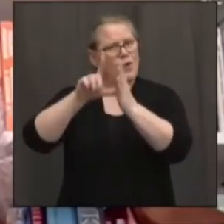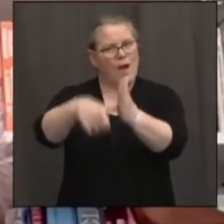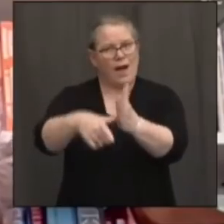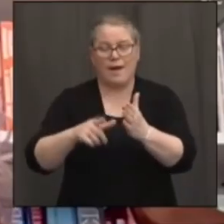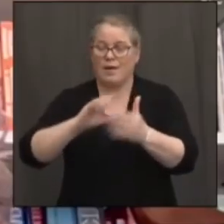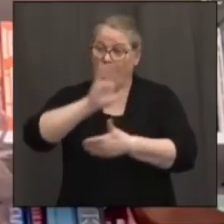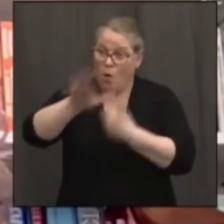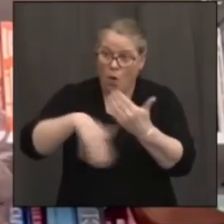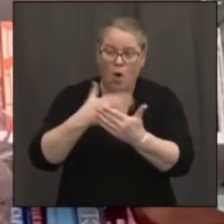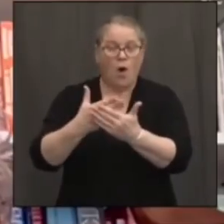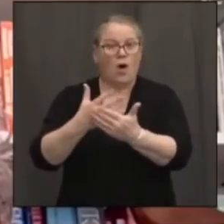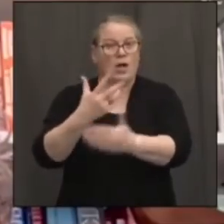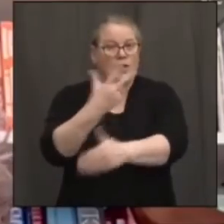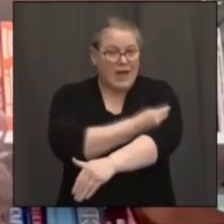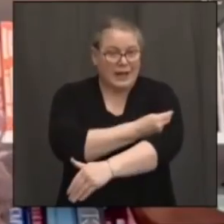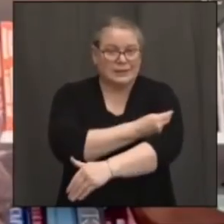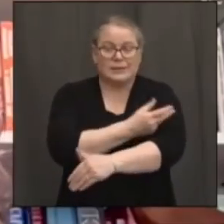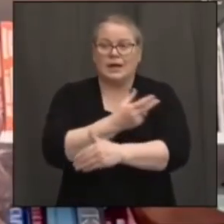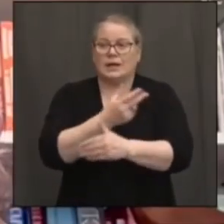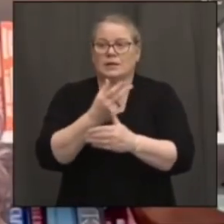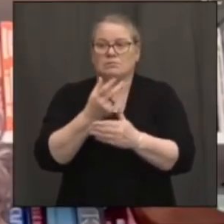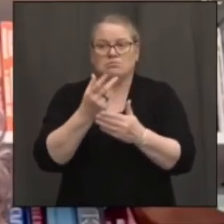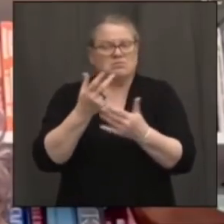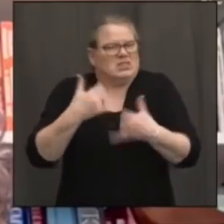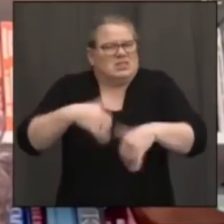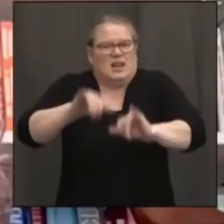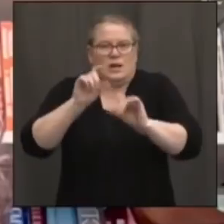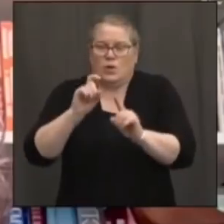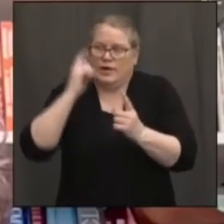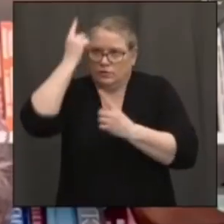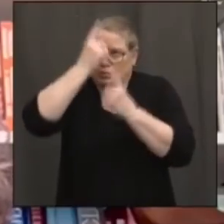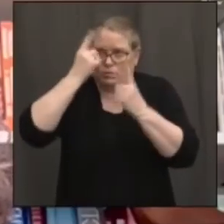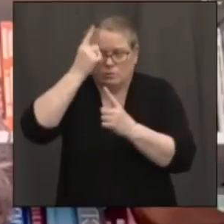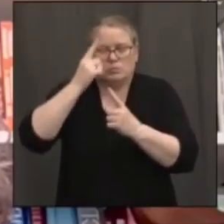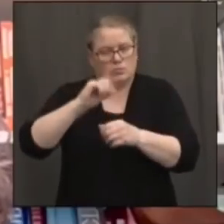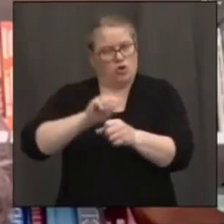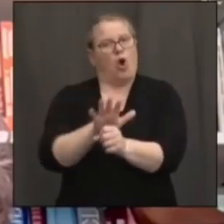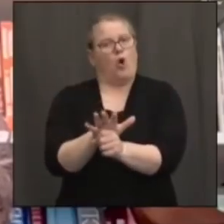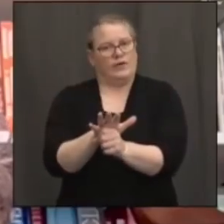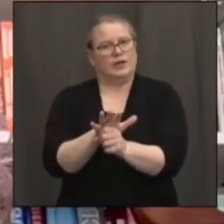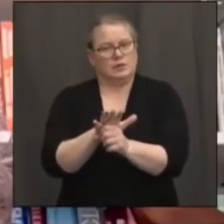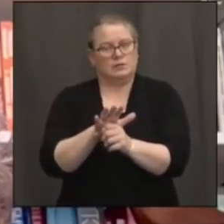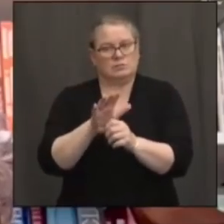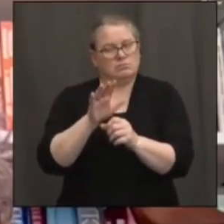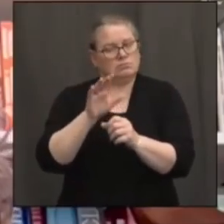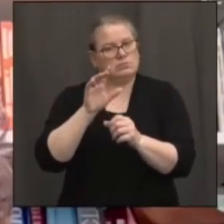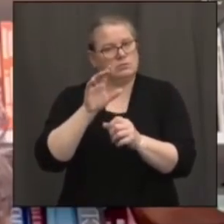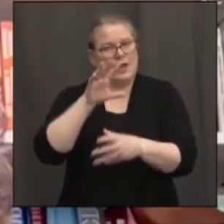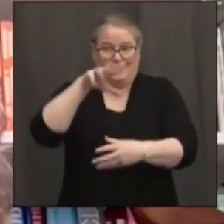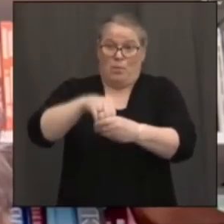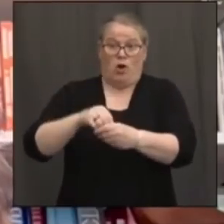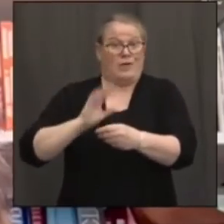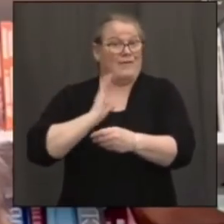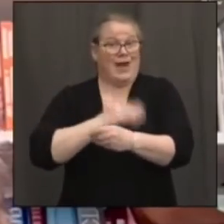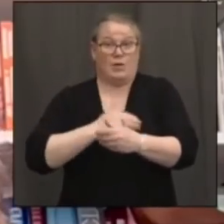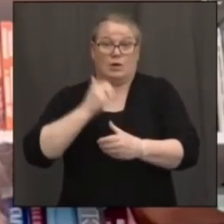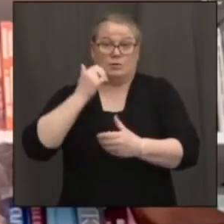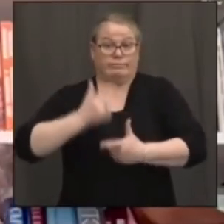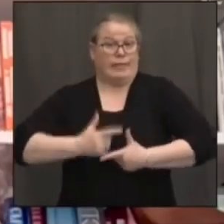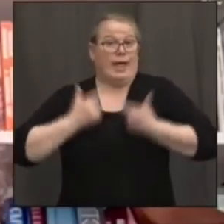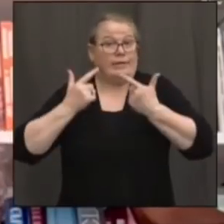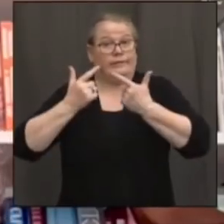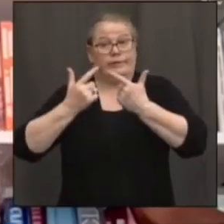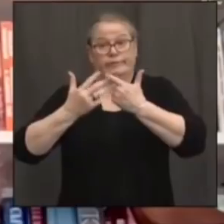of need to think about COVID as part of our general health care. So I think we're in the position now of starting to think